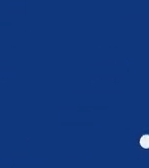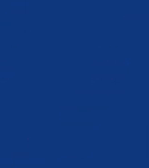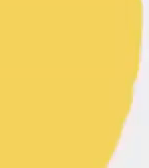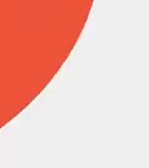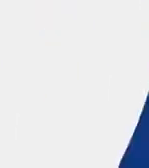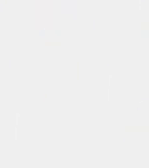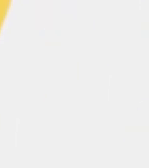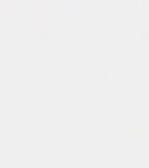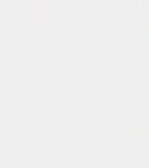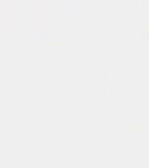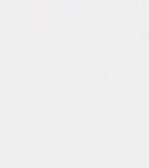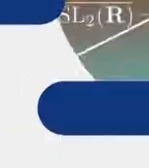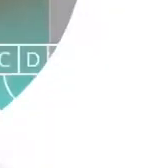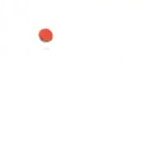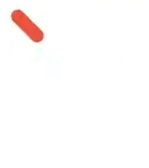Thank you.